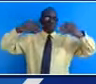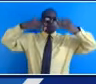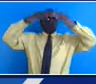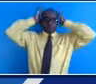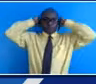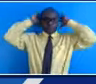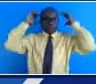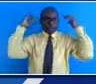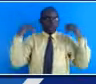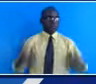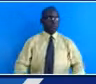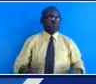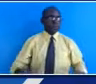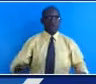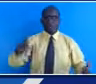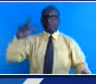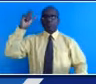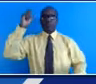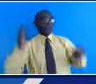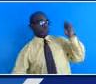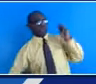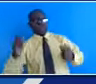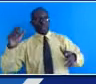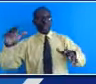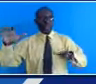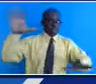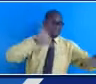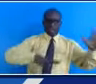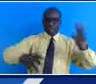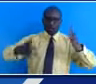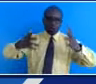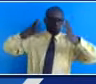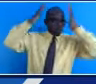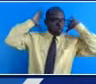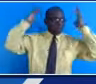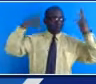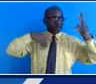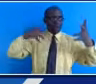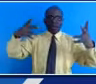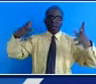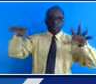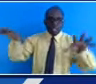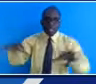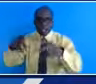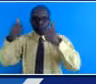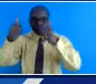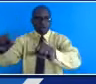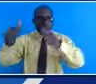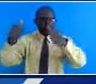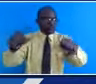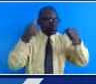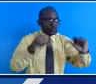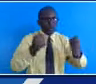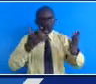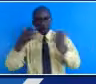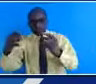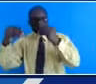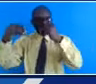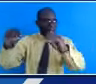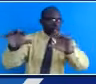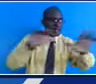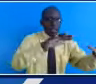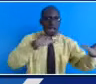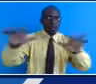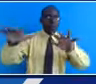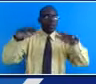their employees, as well as their clients and their customers. And what I think puts Westchester on the map throughout the